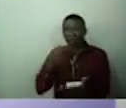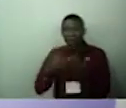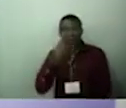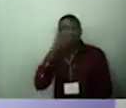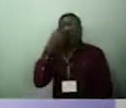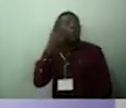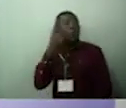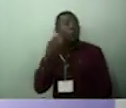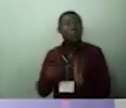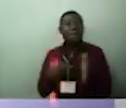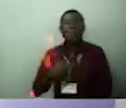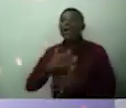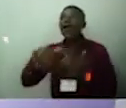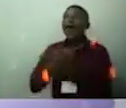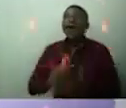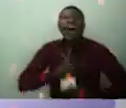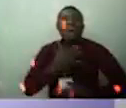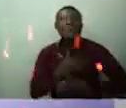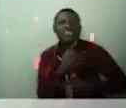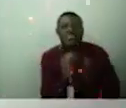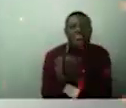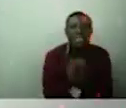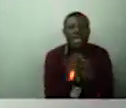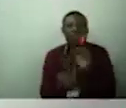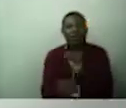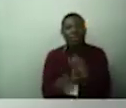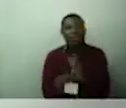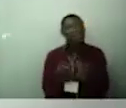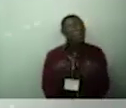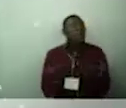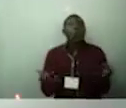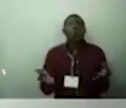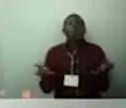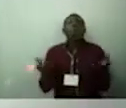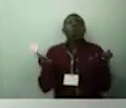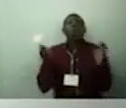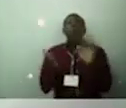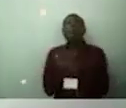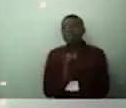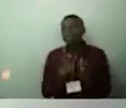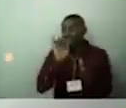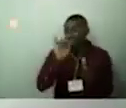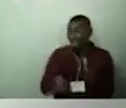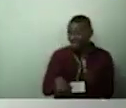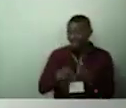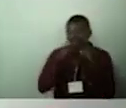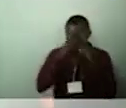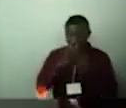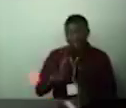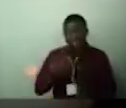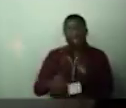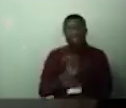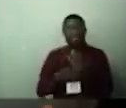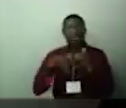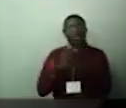it brings some atmosphere of joy, and it keeps rising. That splendor and honor, that joy